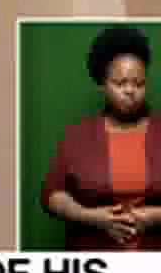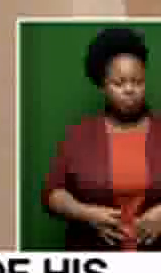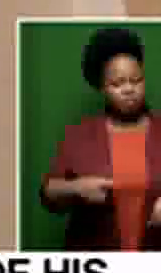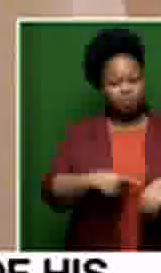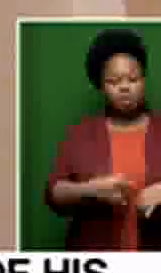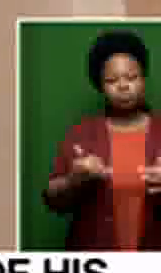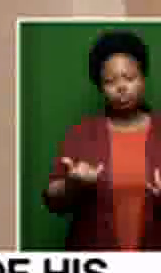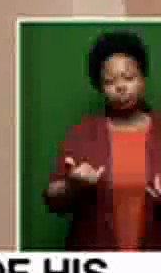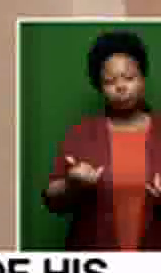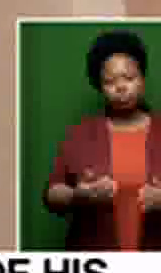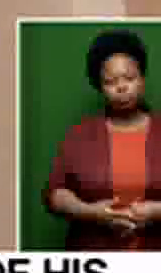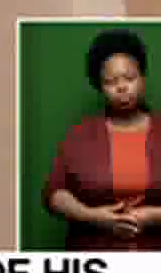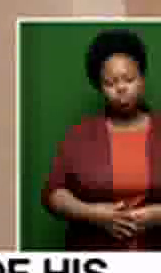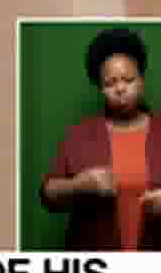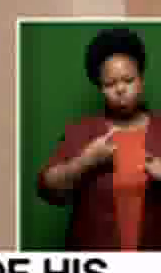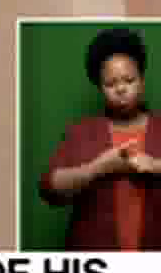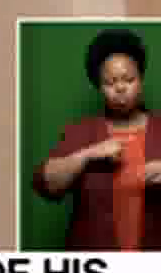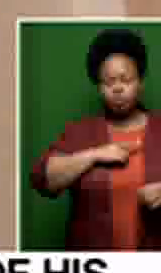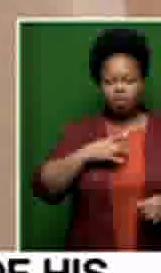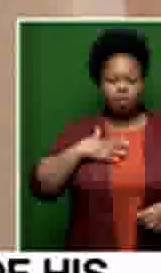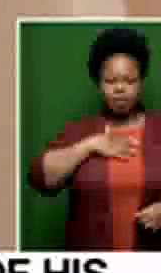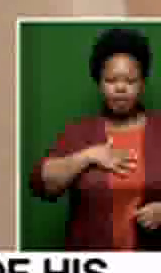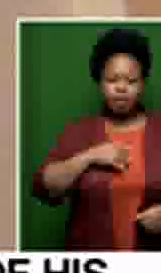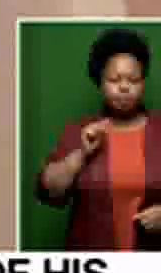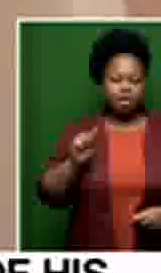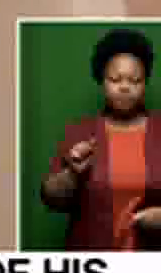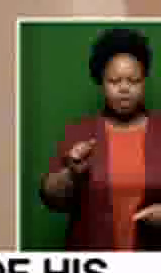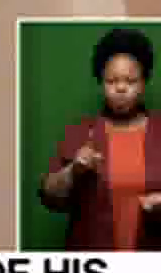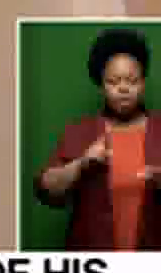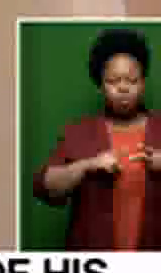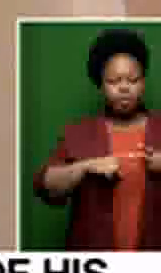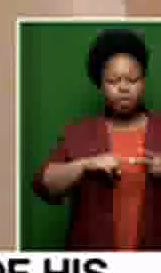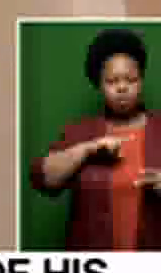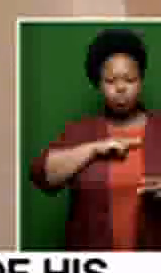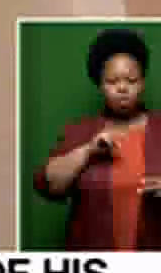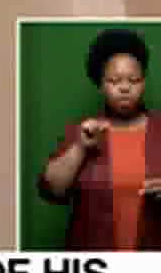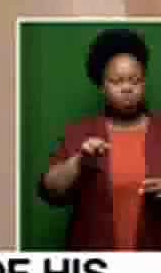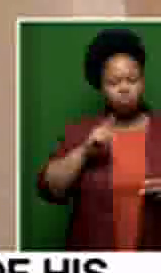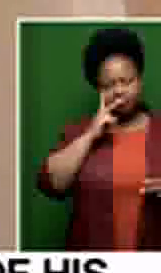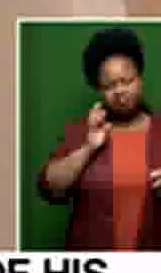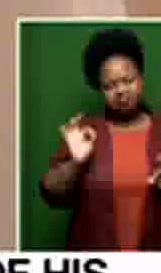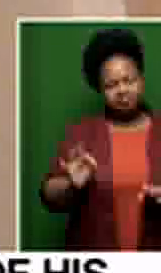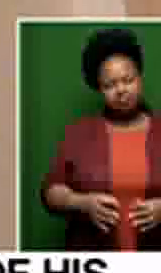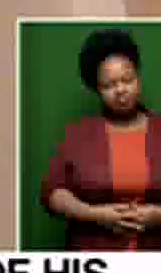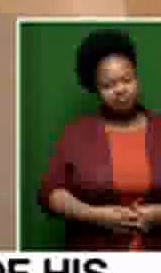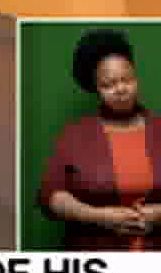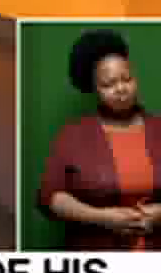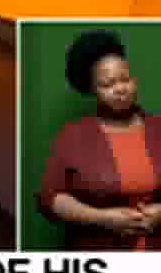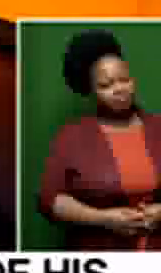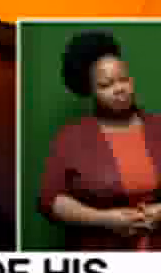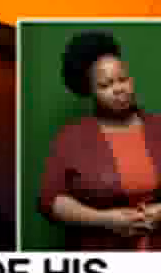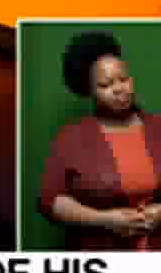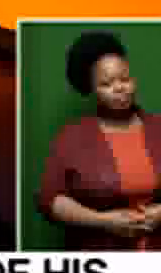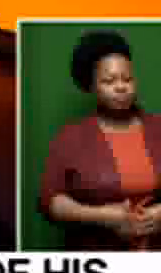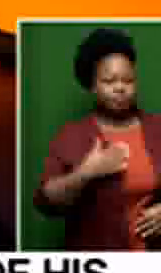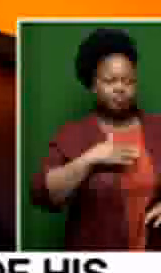times like these, it's very important, I feel, for love to be what we lead with. Yeah. Sure. Now let's